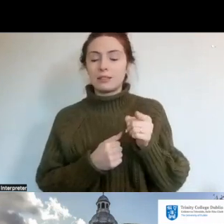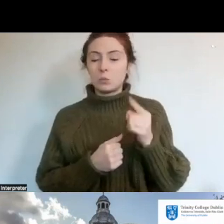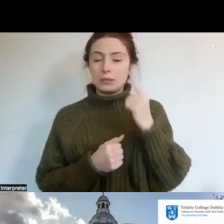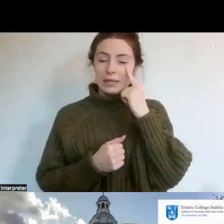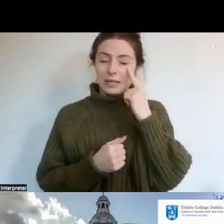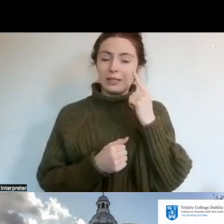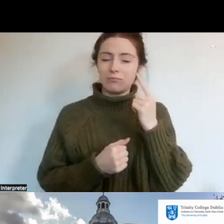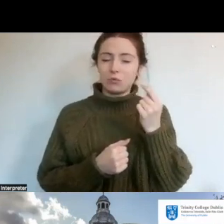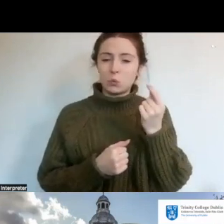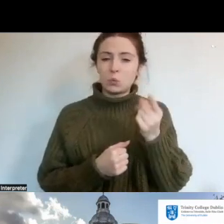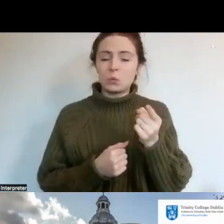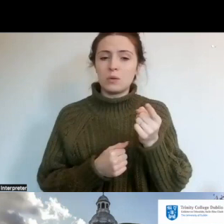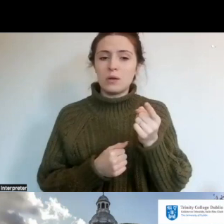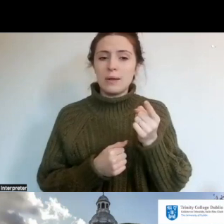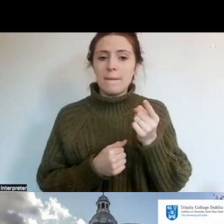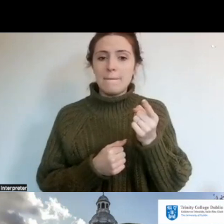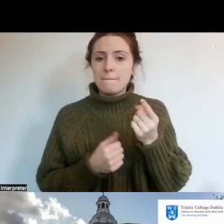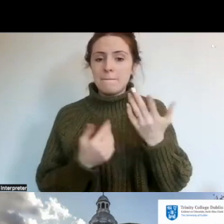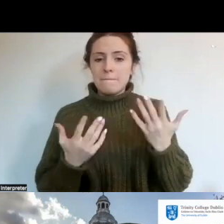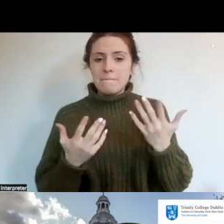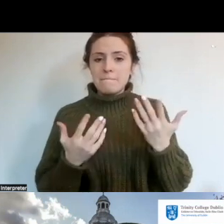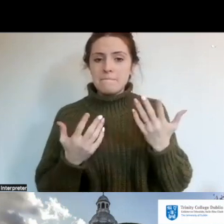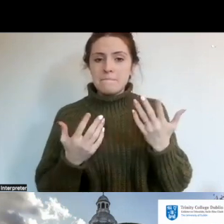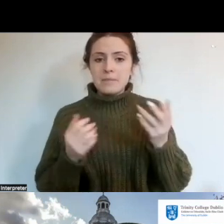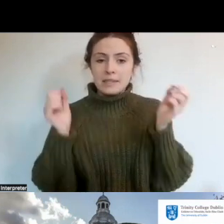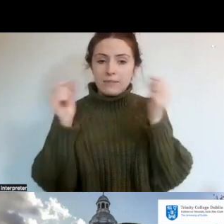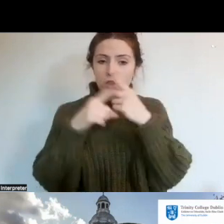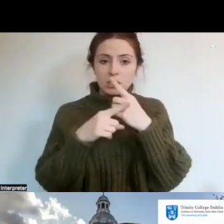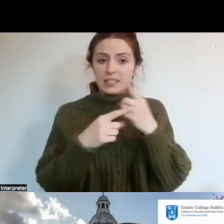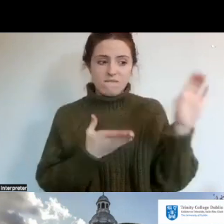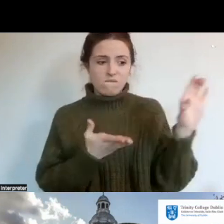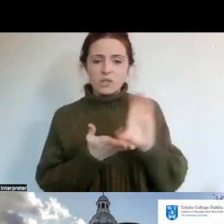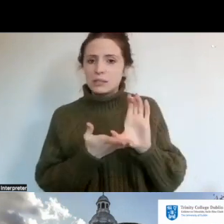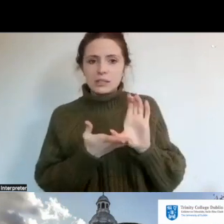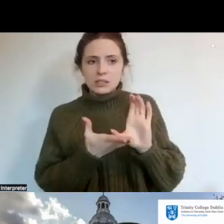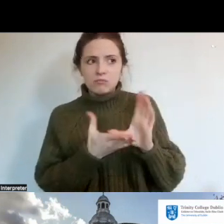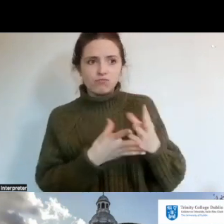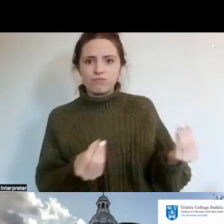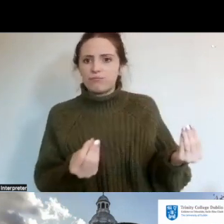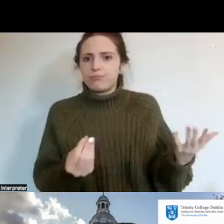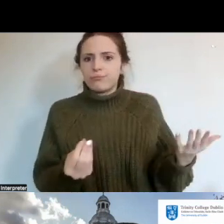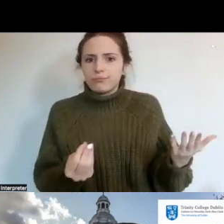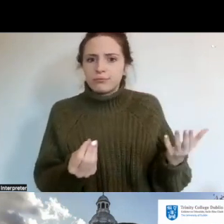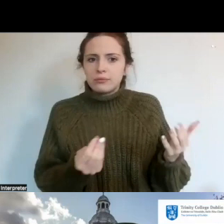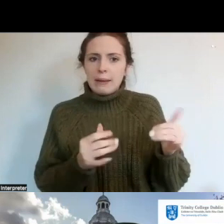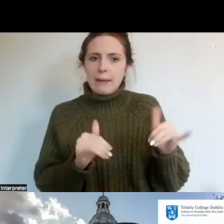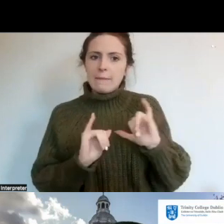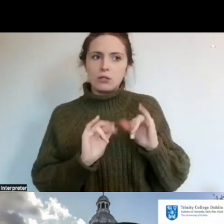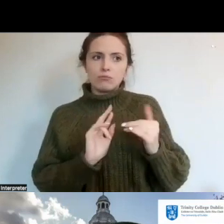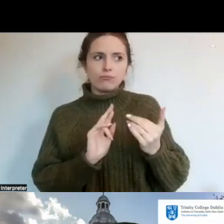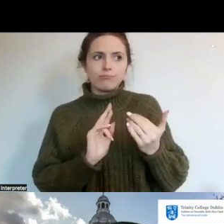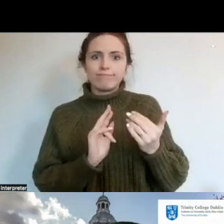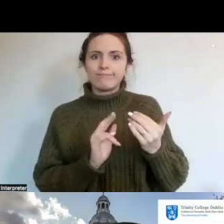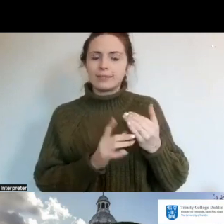moments, in the difficulties with getting funding that can respond to the person's needs and create